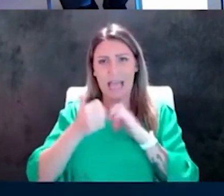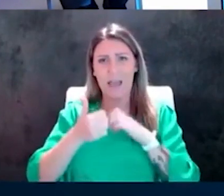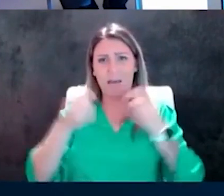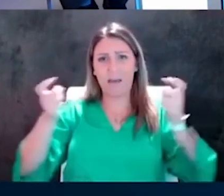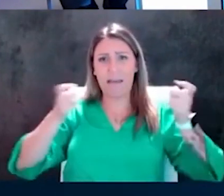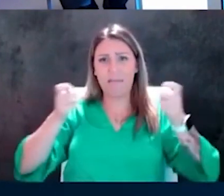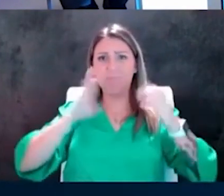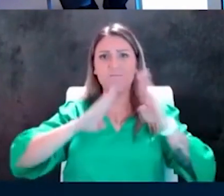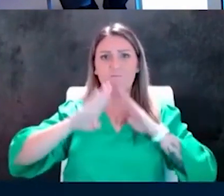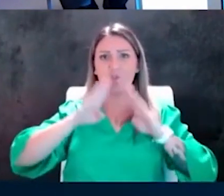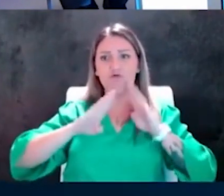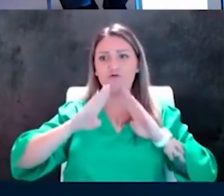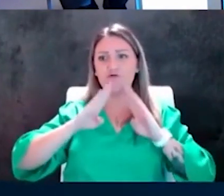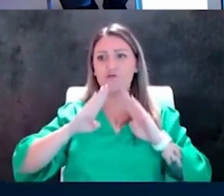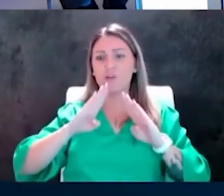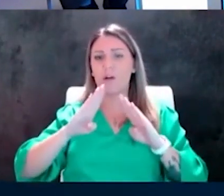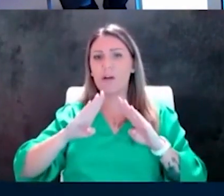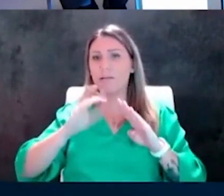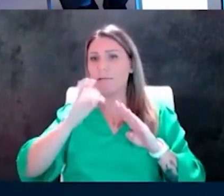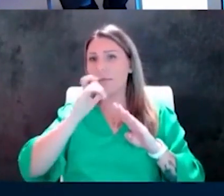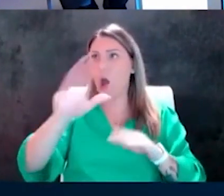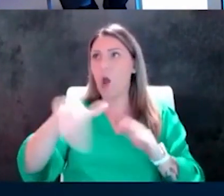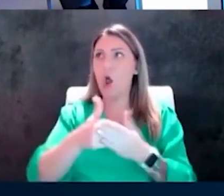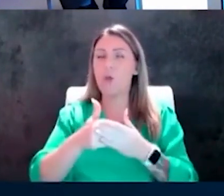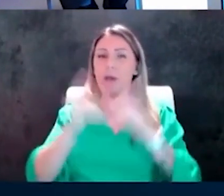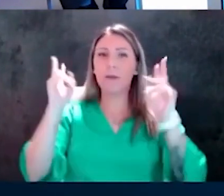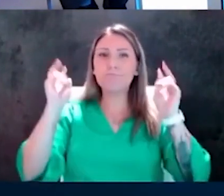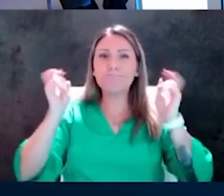the way normal yet?